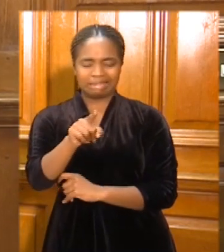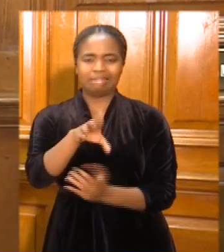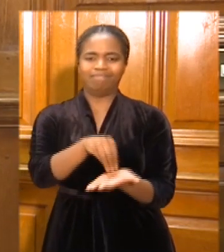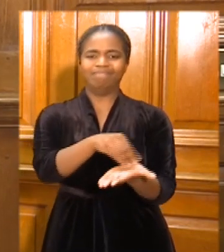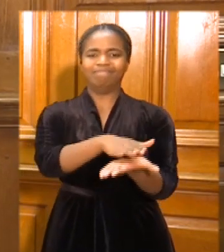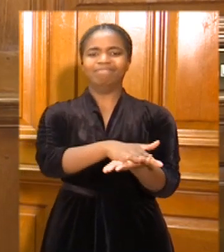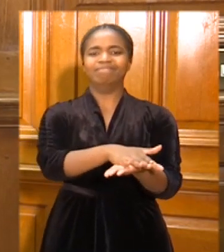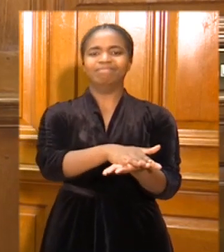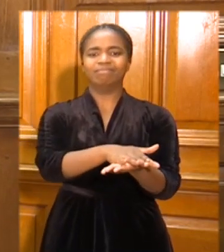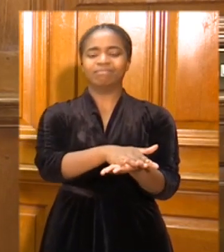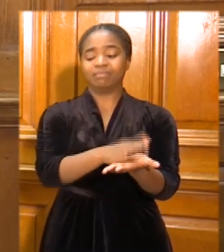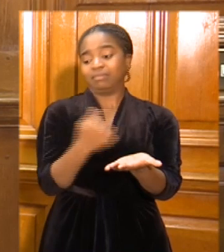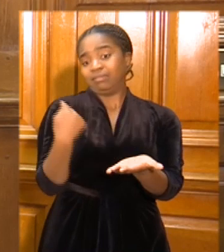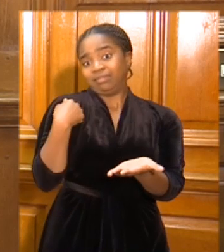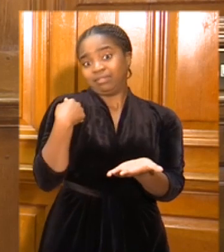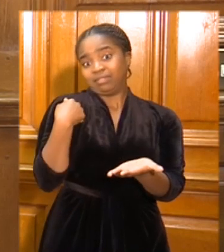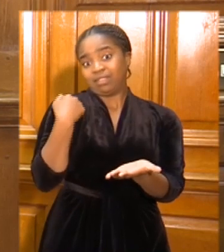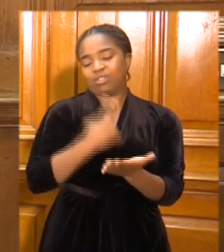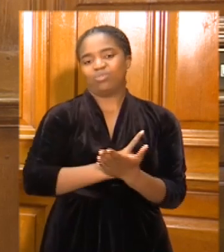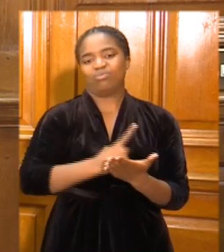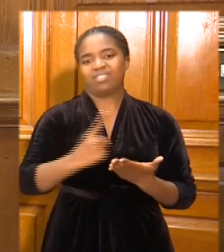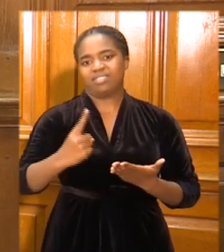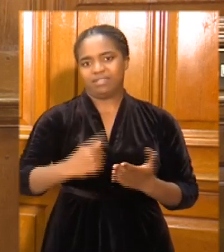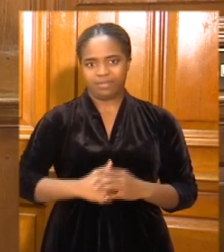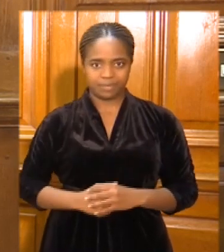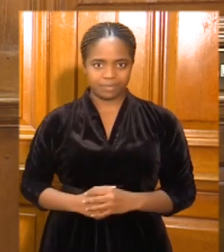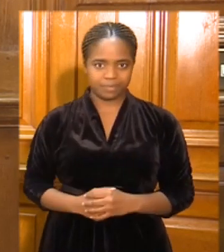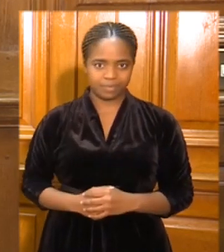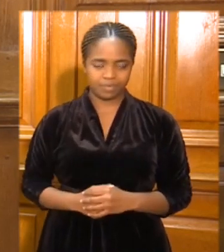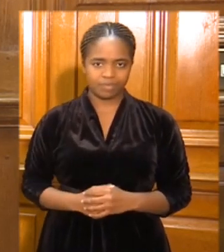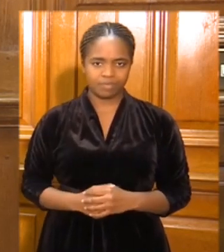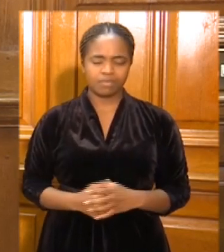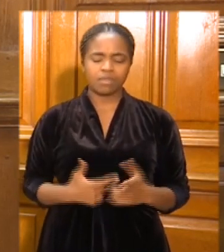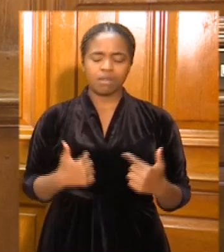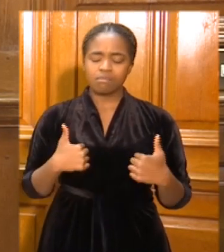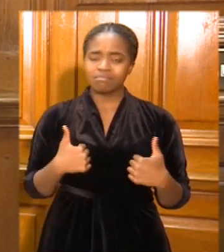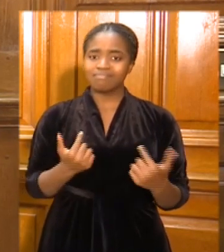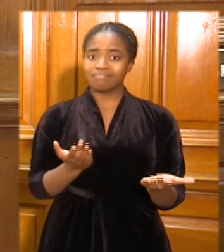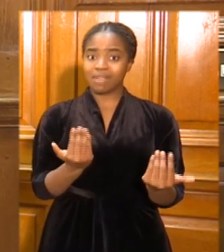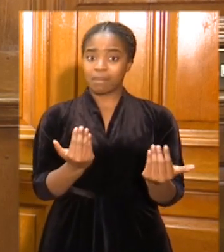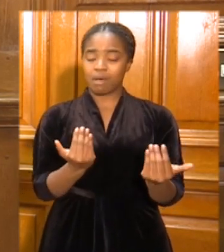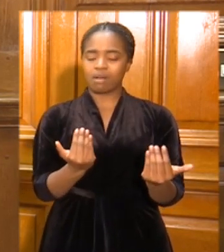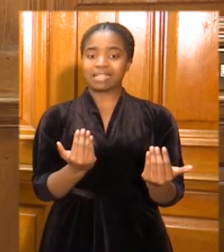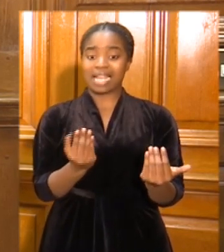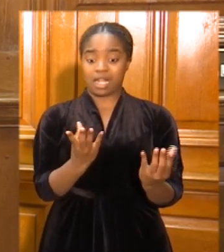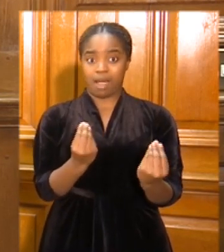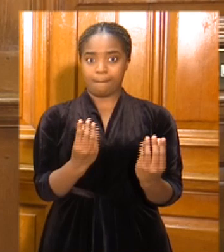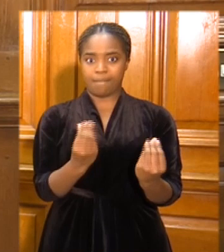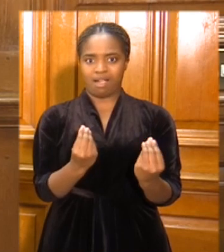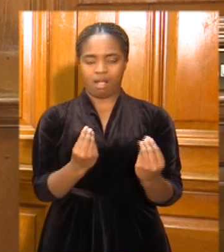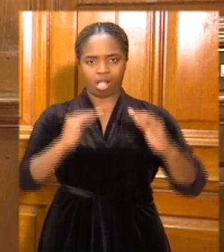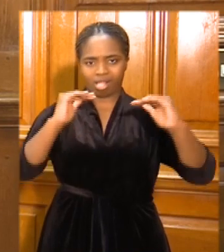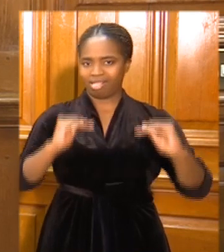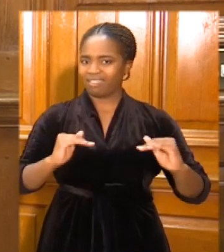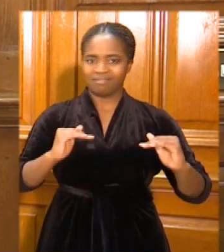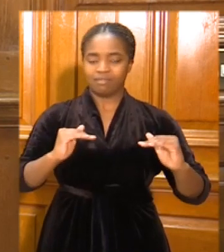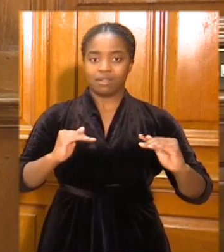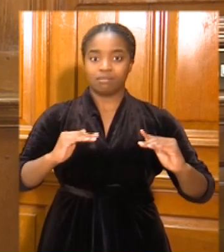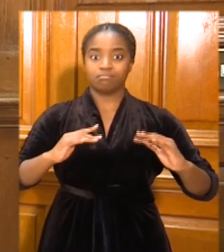recorded in the last week alone. And we should expect that these numbers will rise